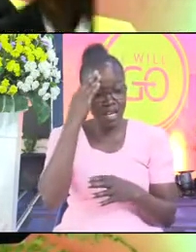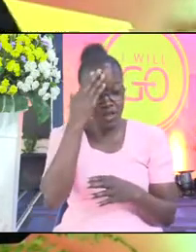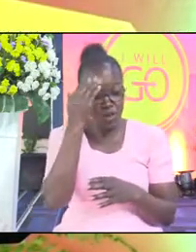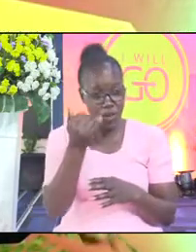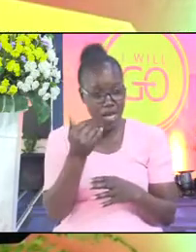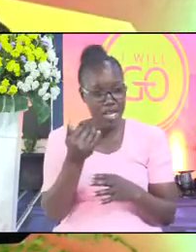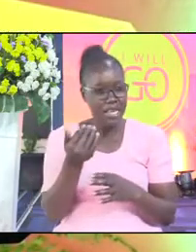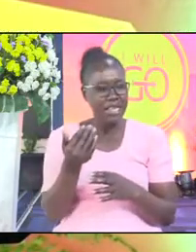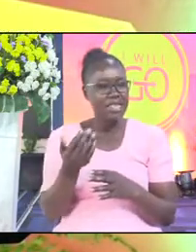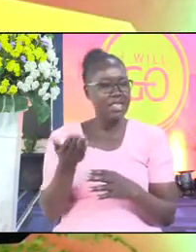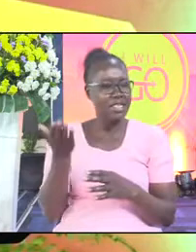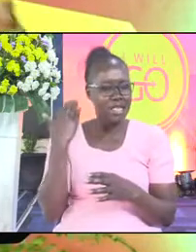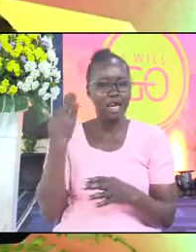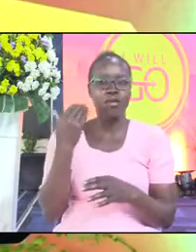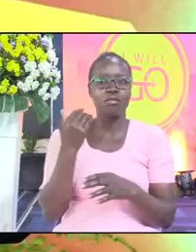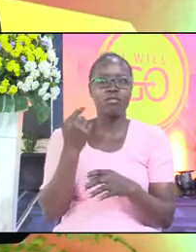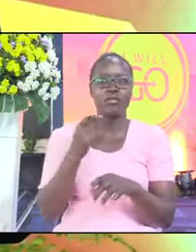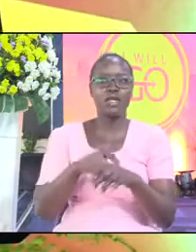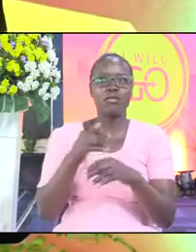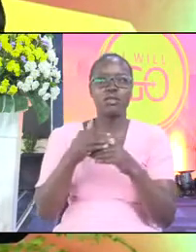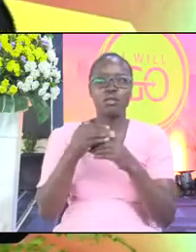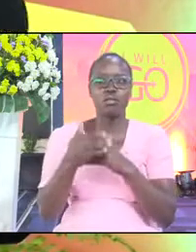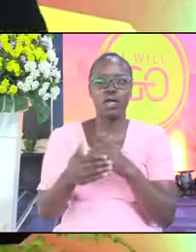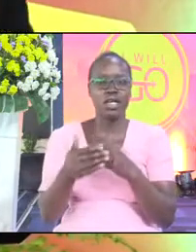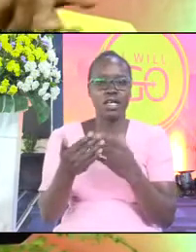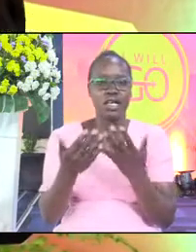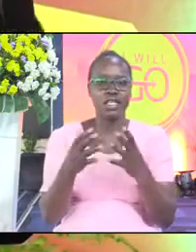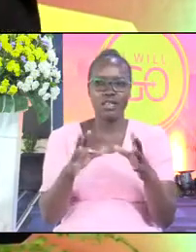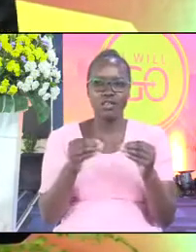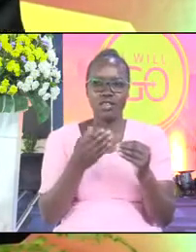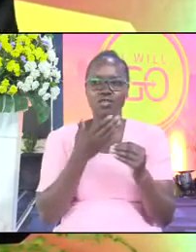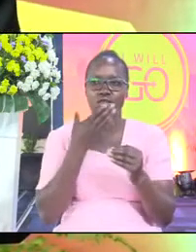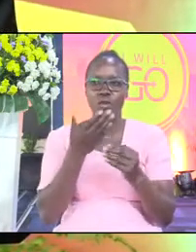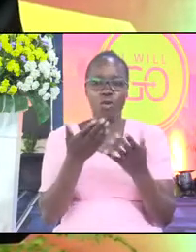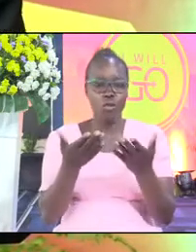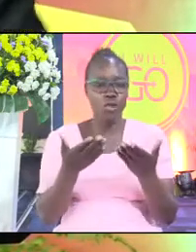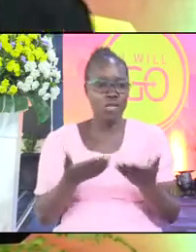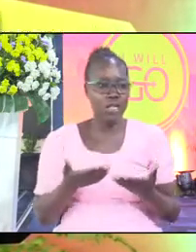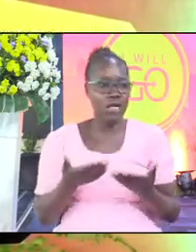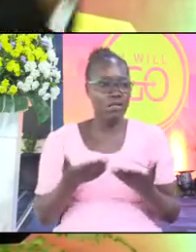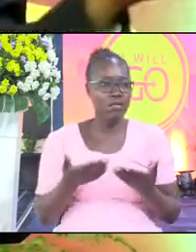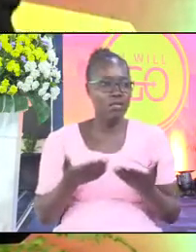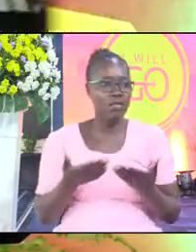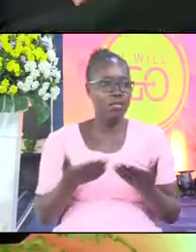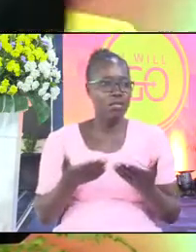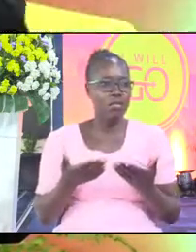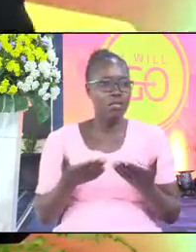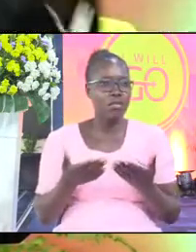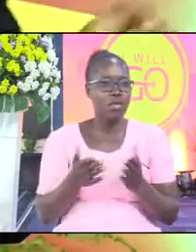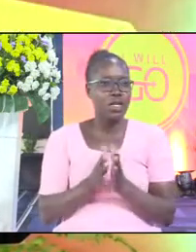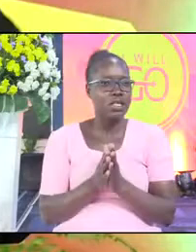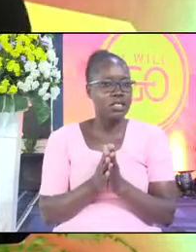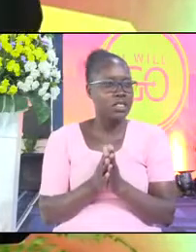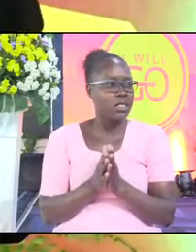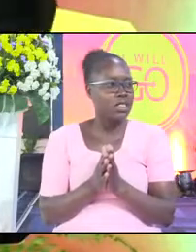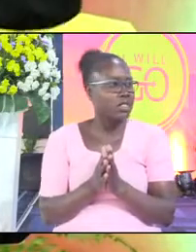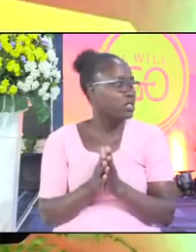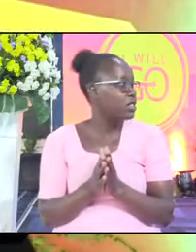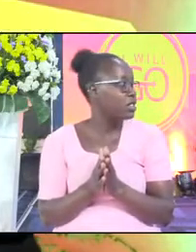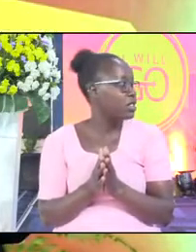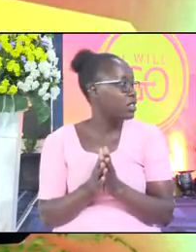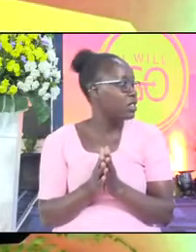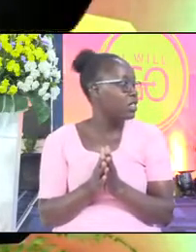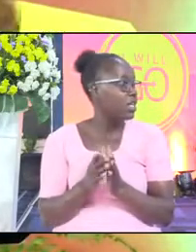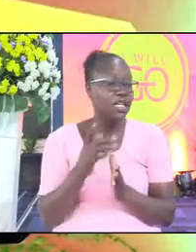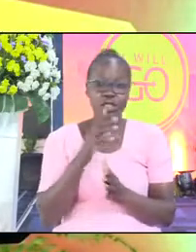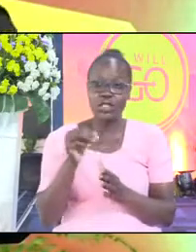I've come here lots of times. And I have received your warm hospitality. I said, but they can't sing like you. So